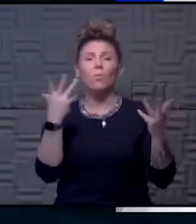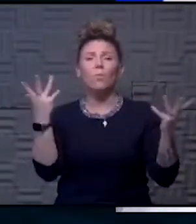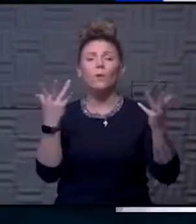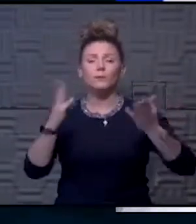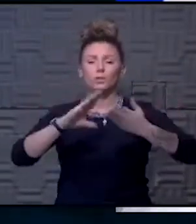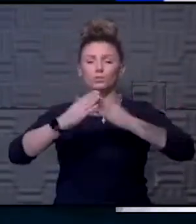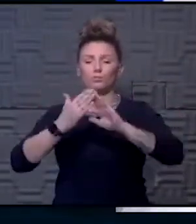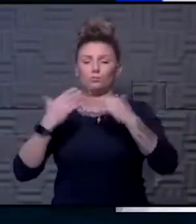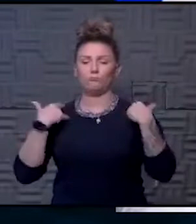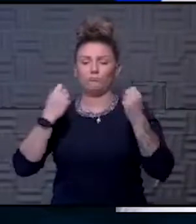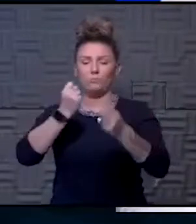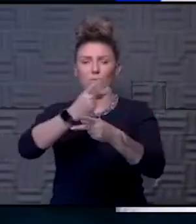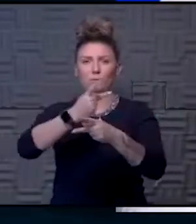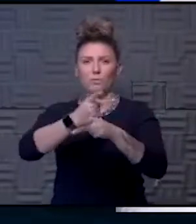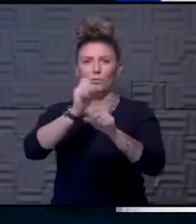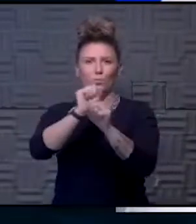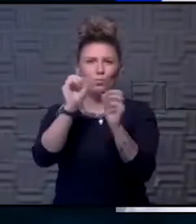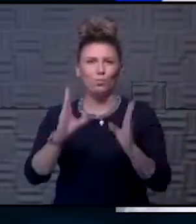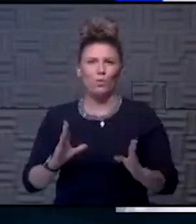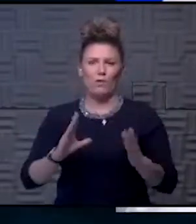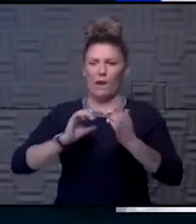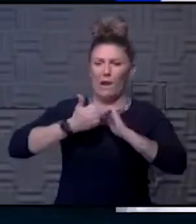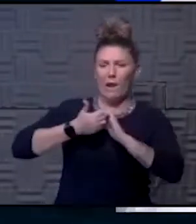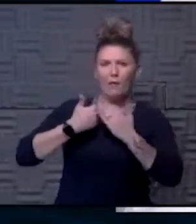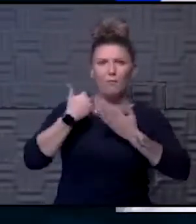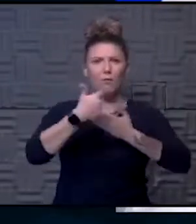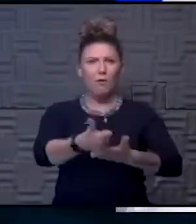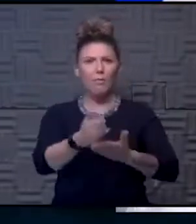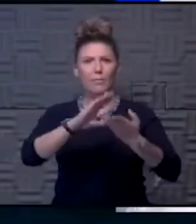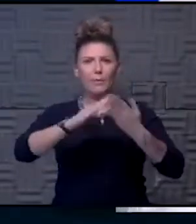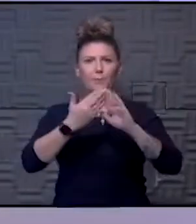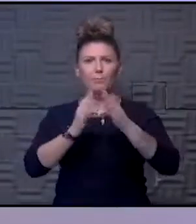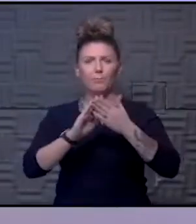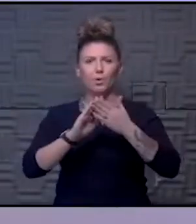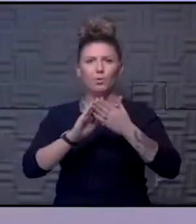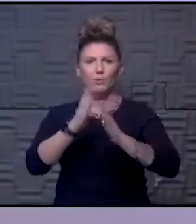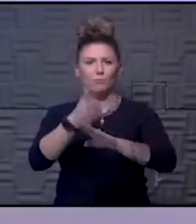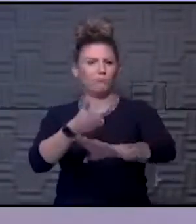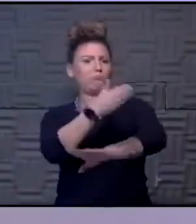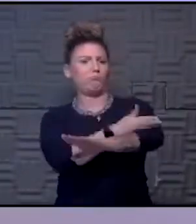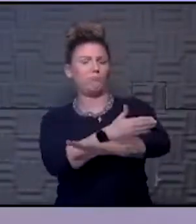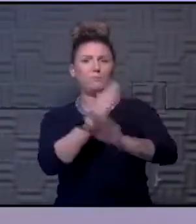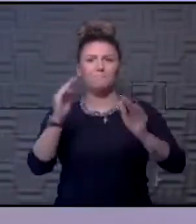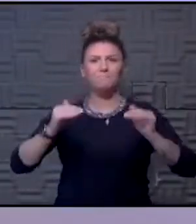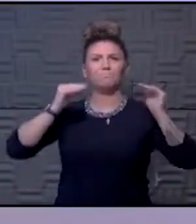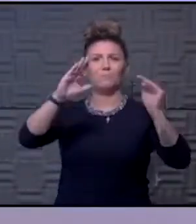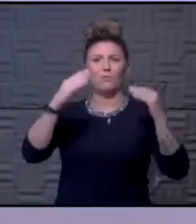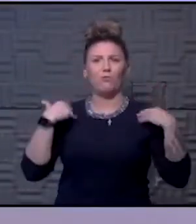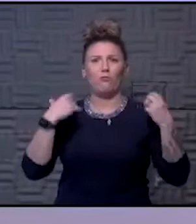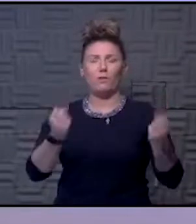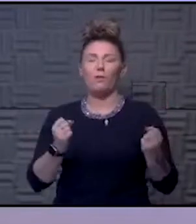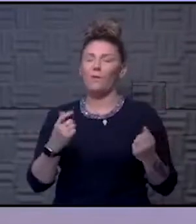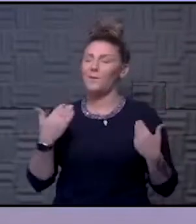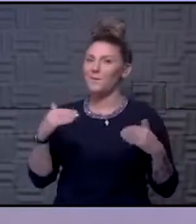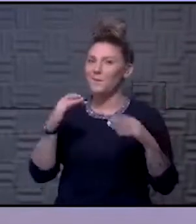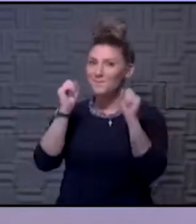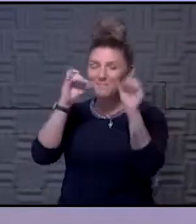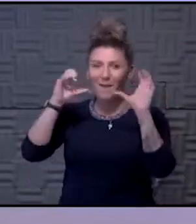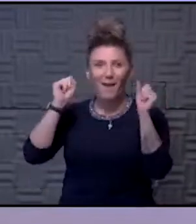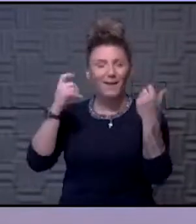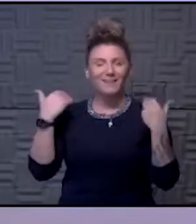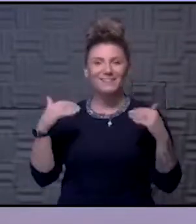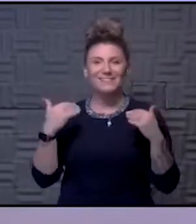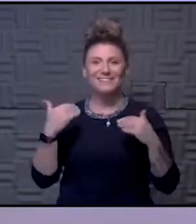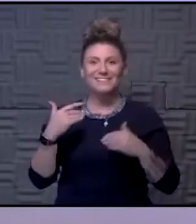a role like that. How do they help a community improve their health? They're amazing. So community health workers